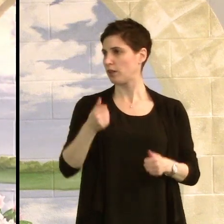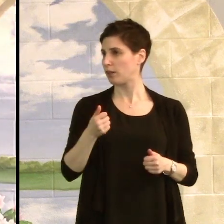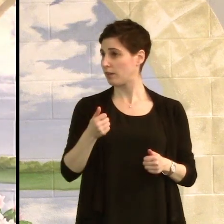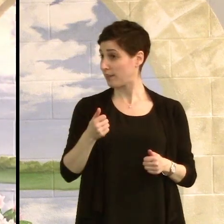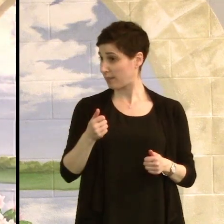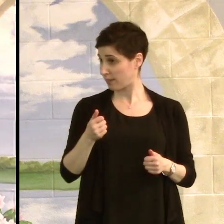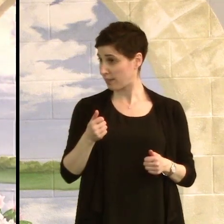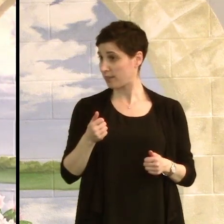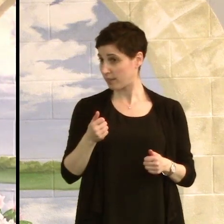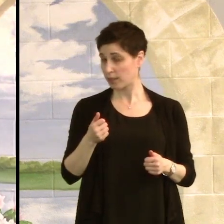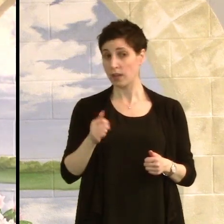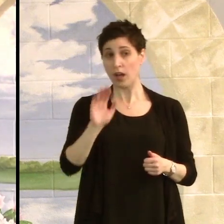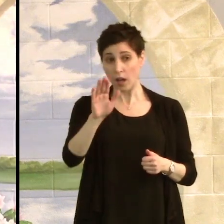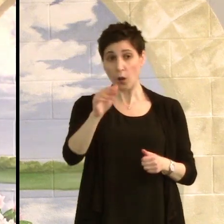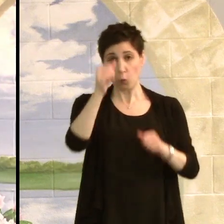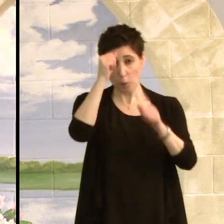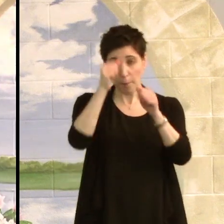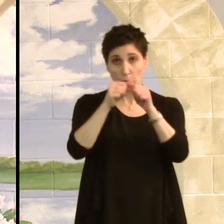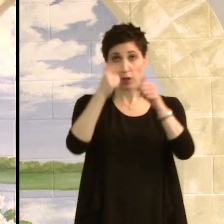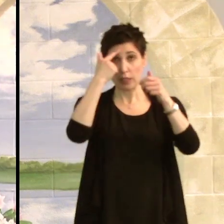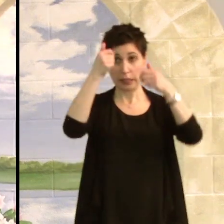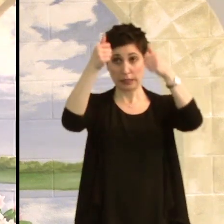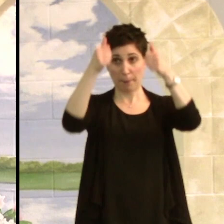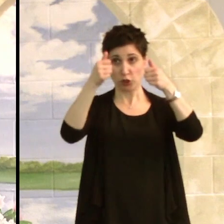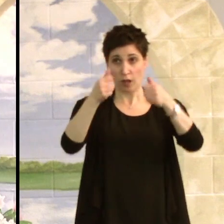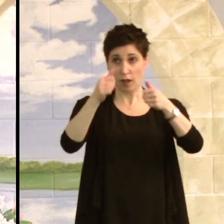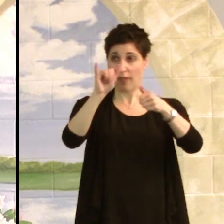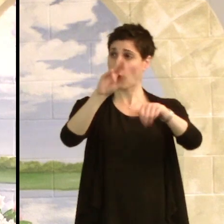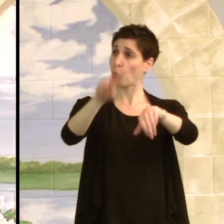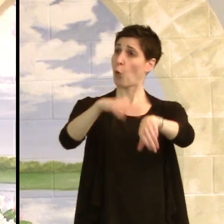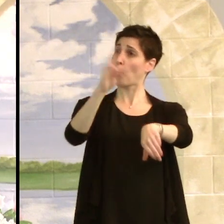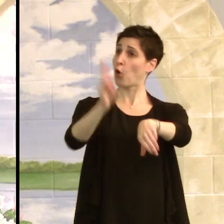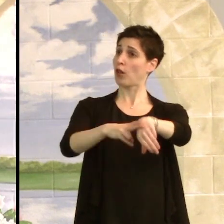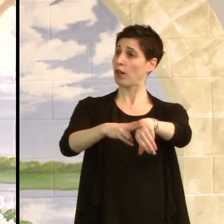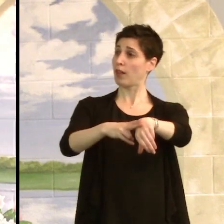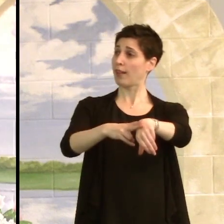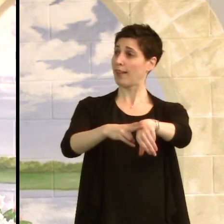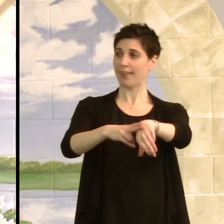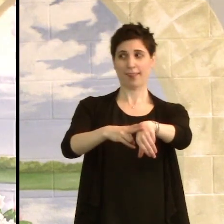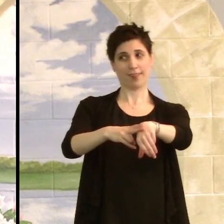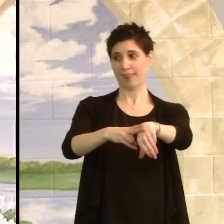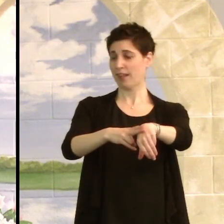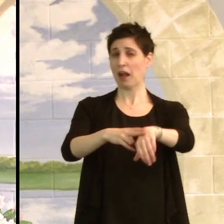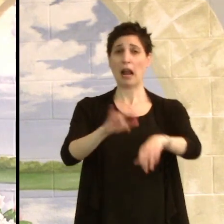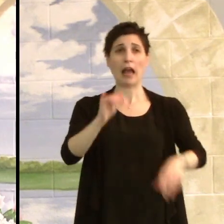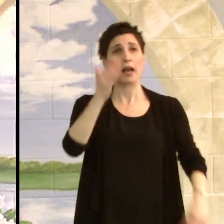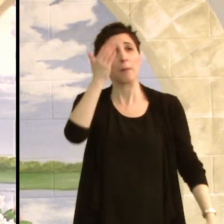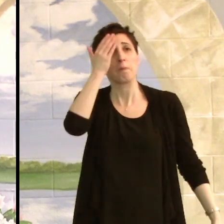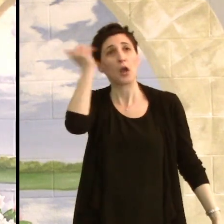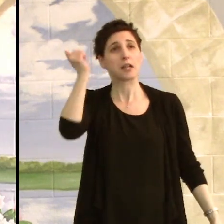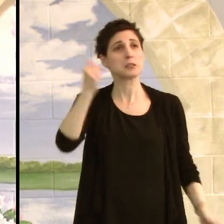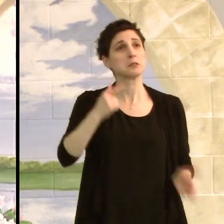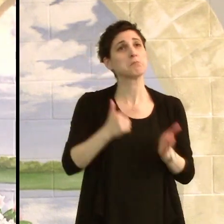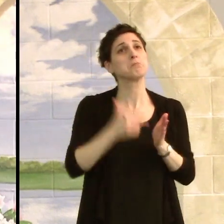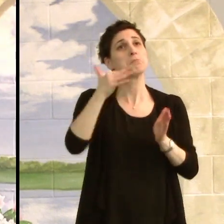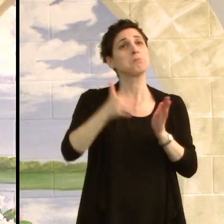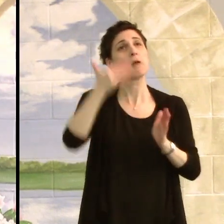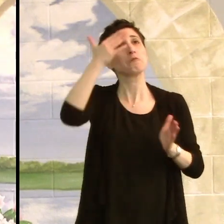just ordinary memory loss as we age, and not even periodic